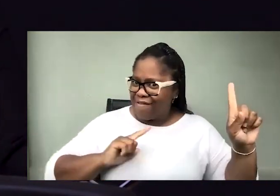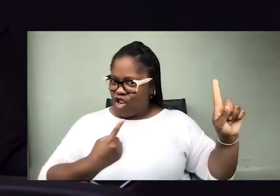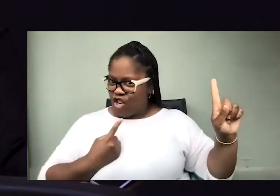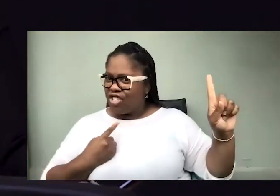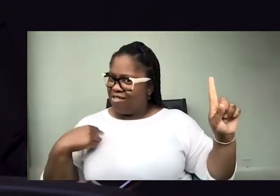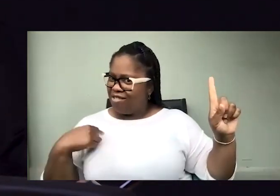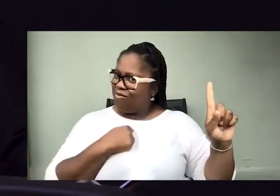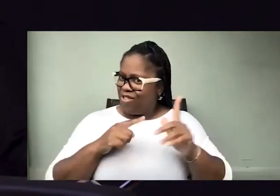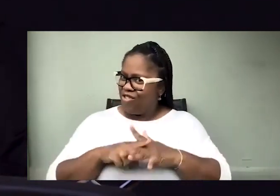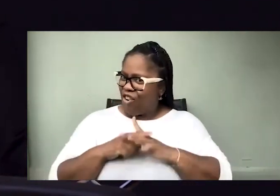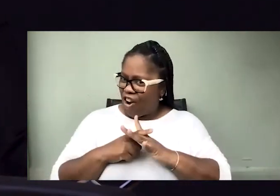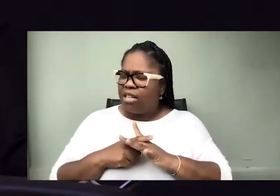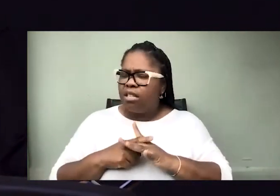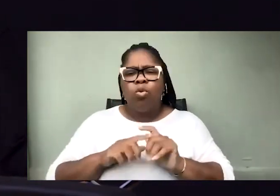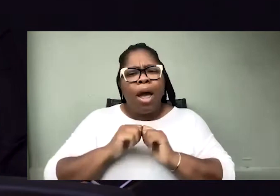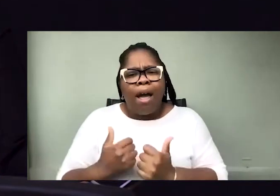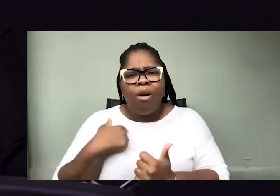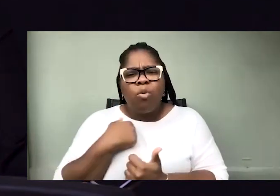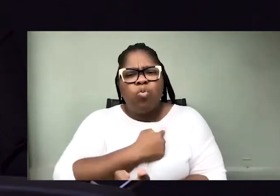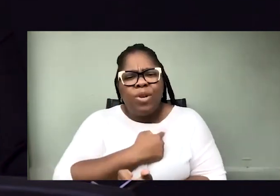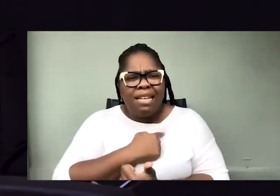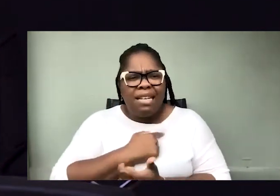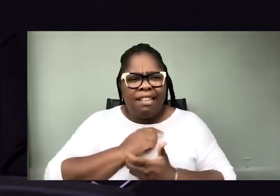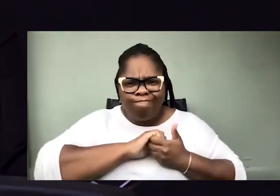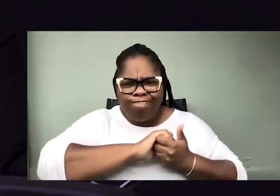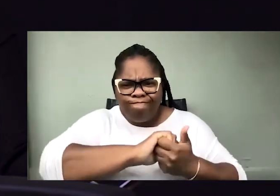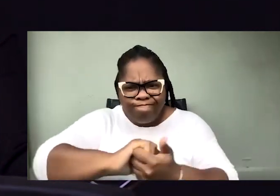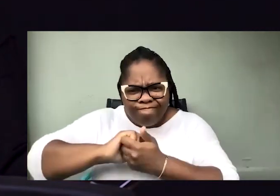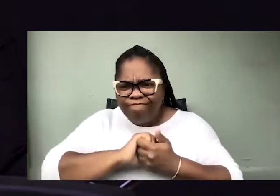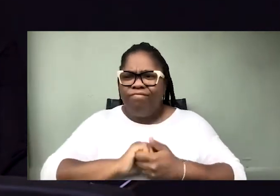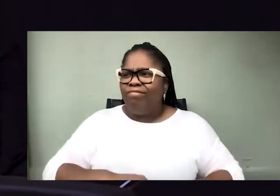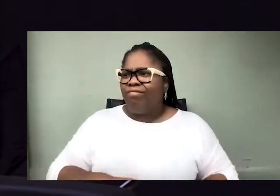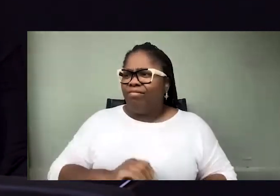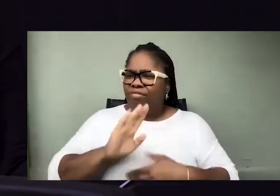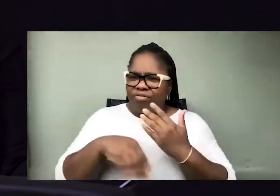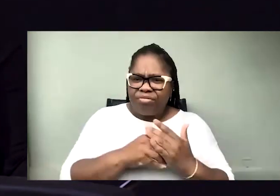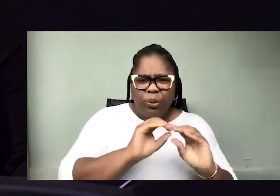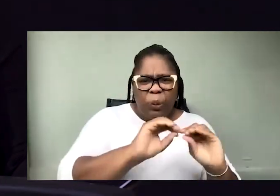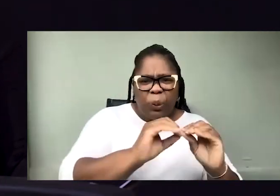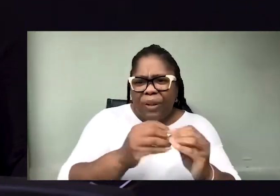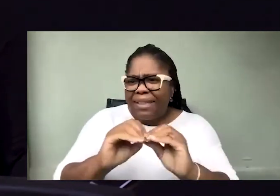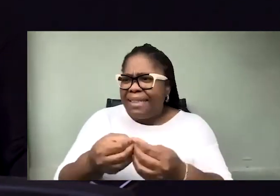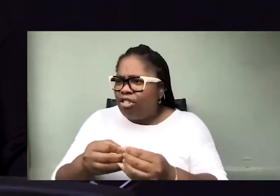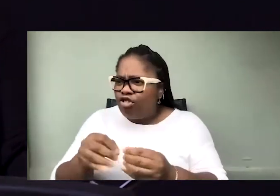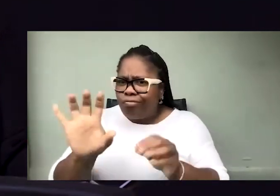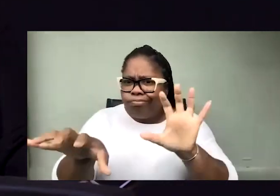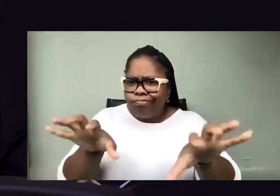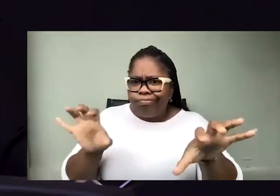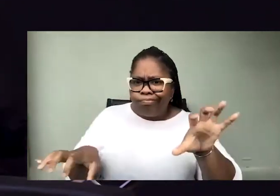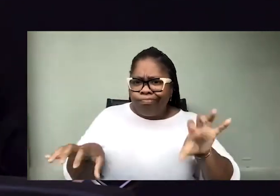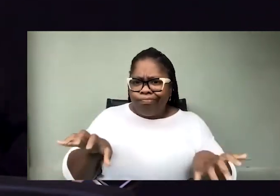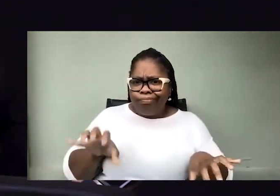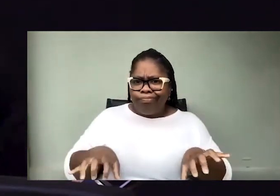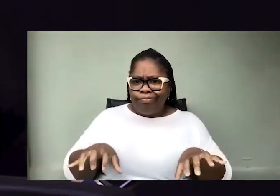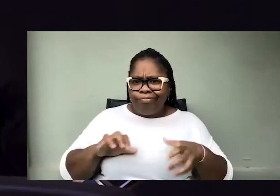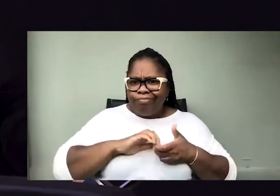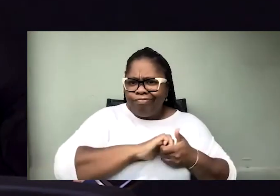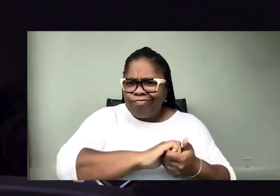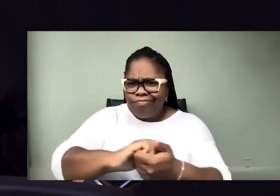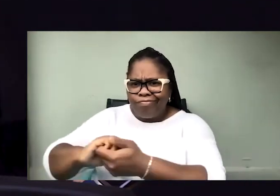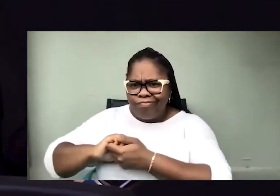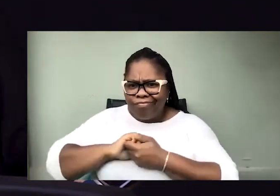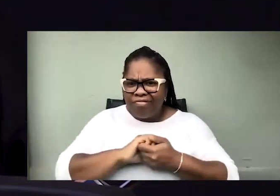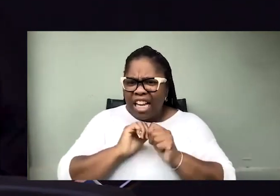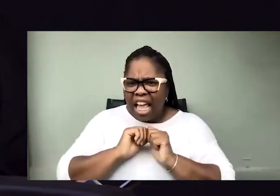how do we collaborate? How do we bring all the organizations together in a room? But also, how do we learn to work